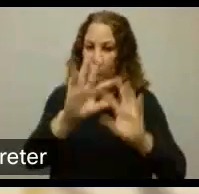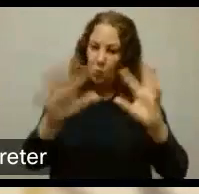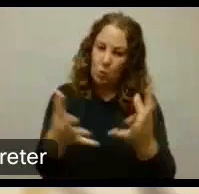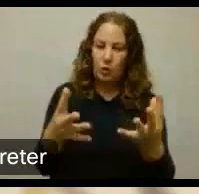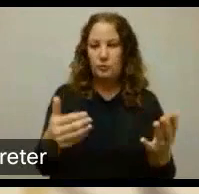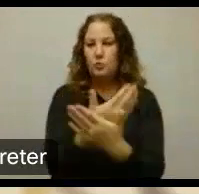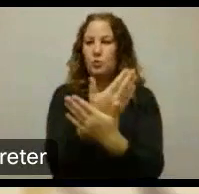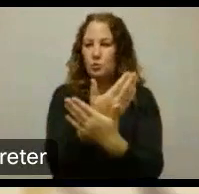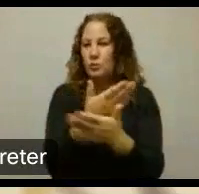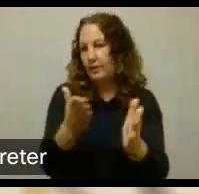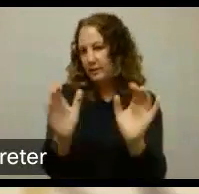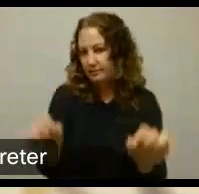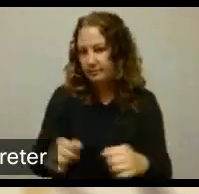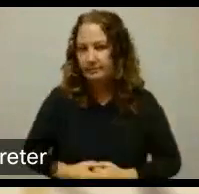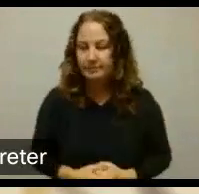ways.